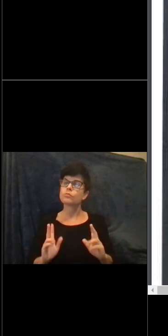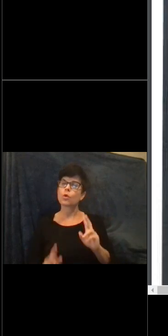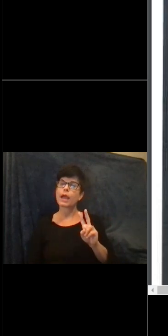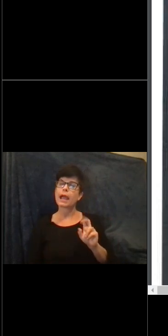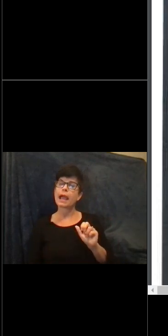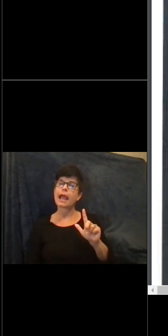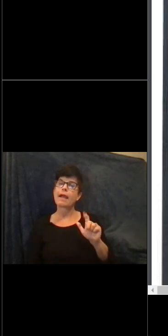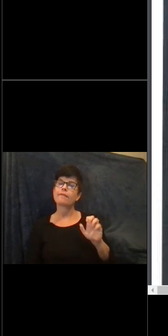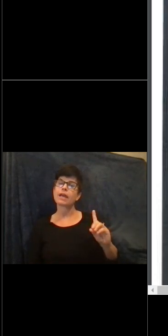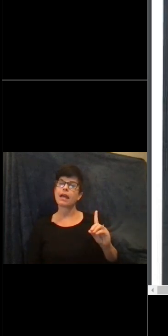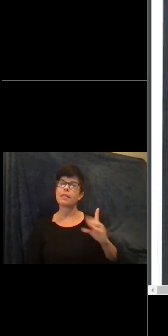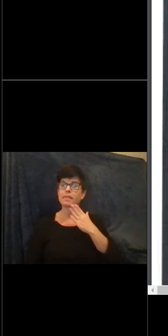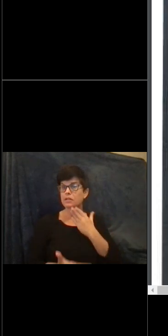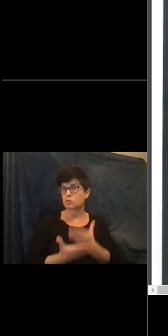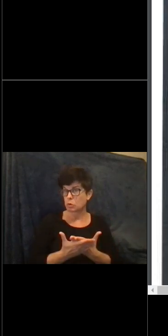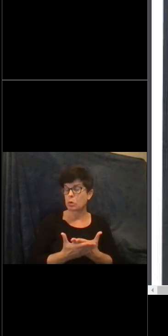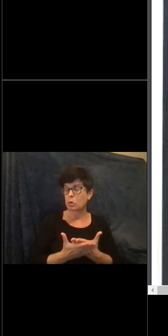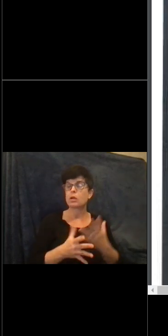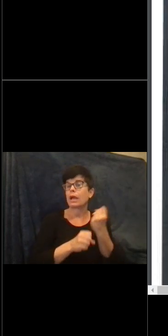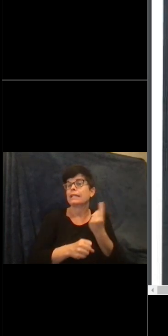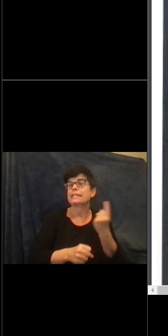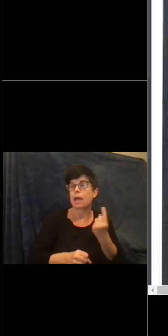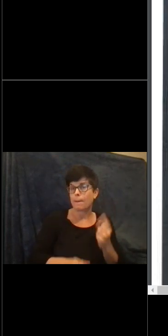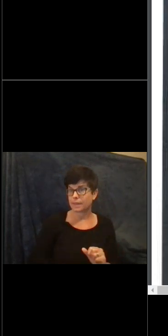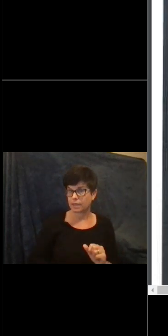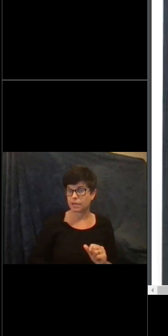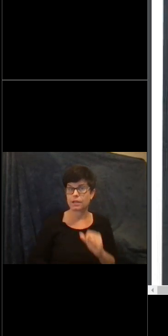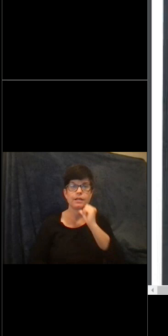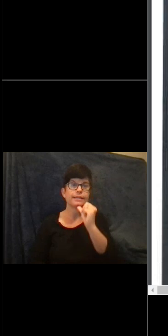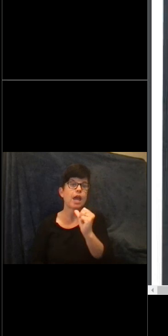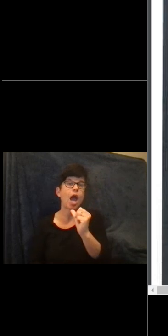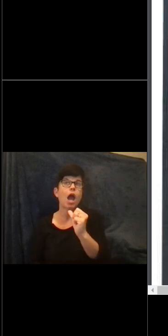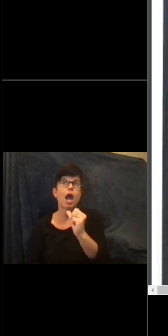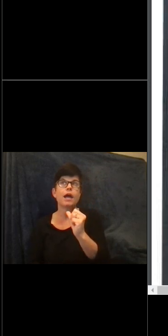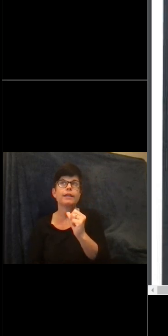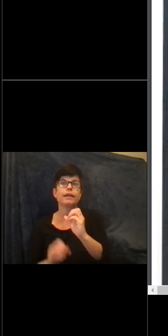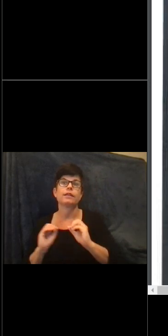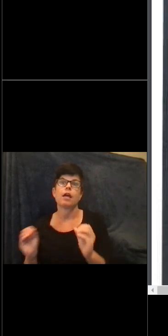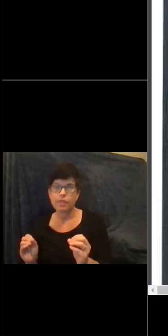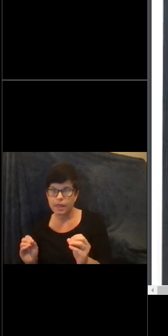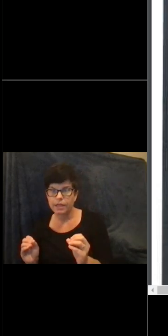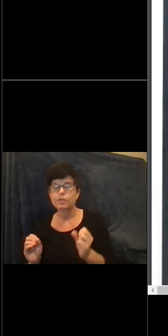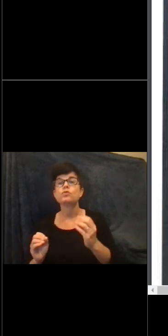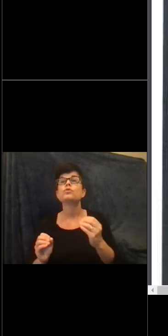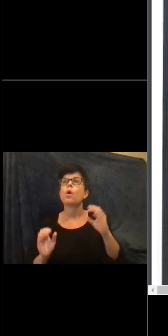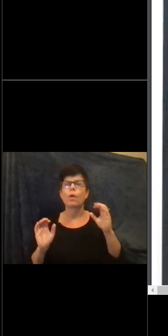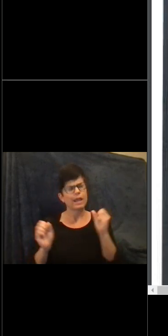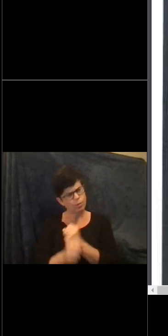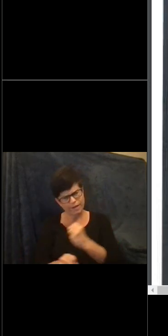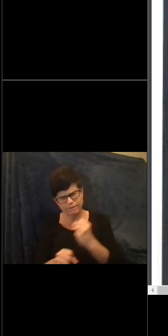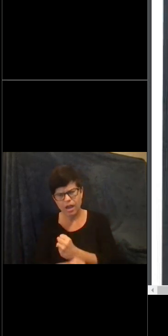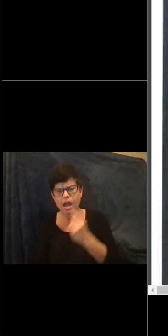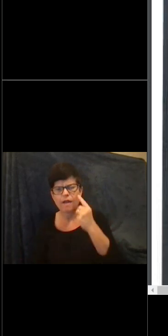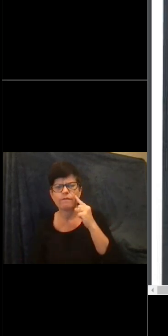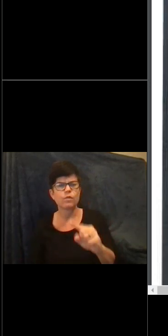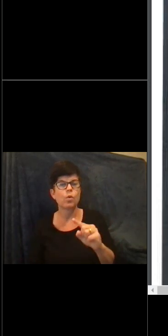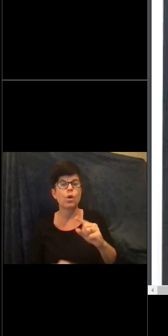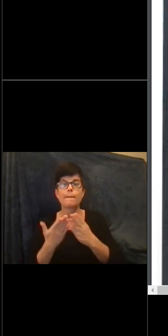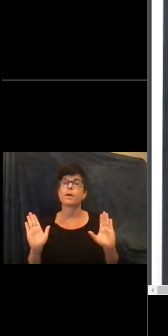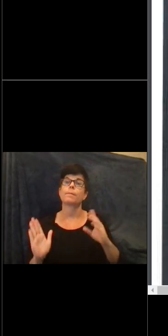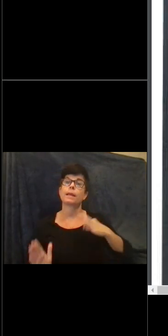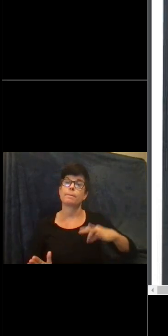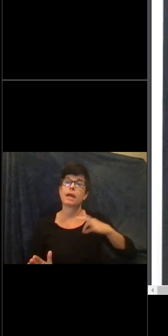getting something instead of nothing, and we have some sort of a public benefit that we fought for, and we're going to